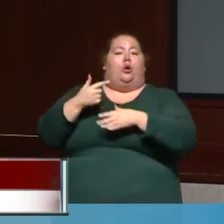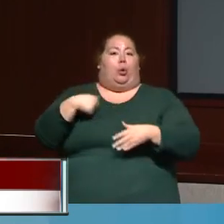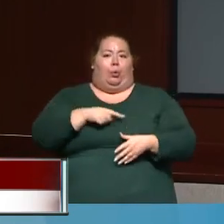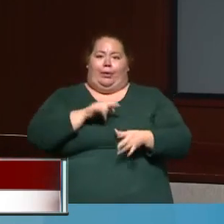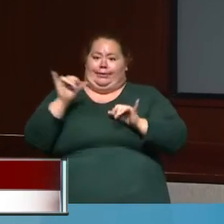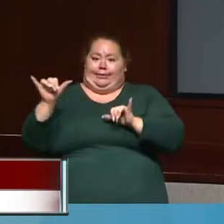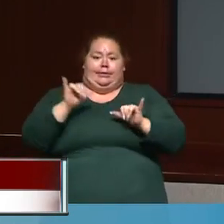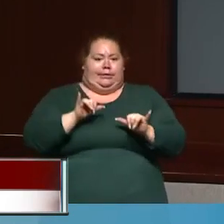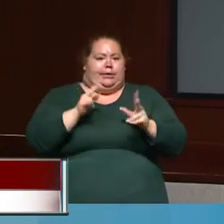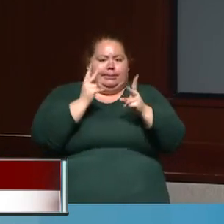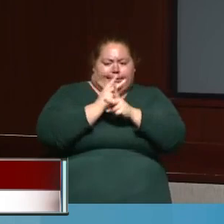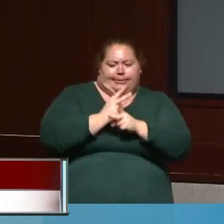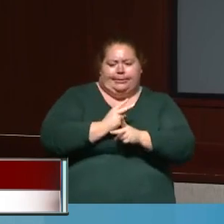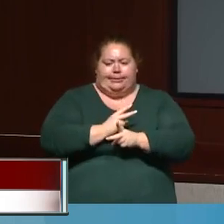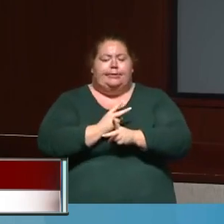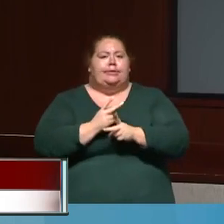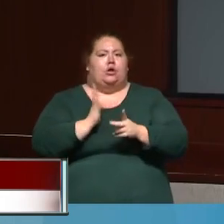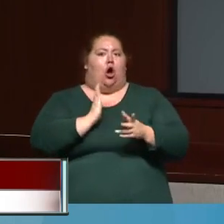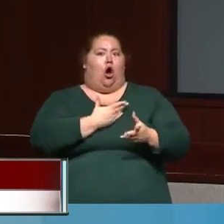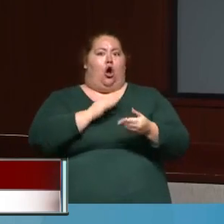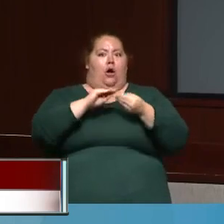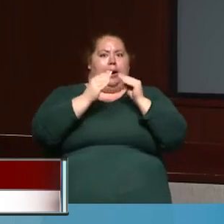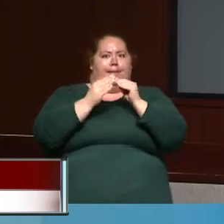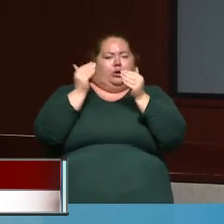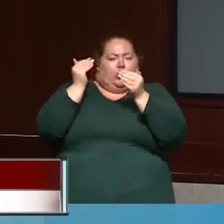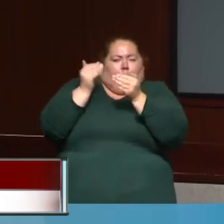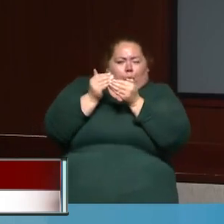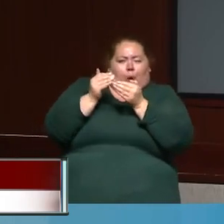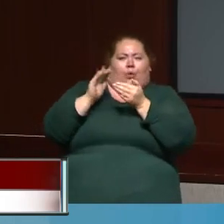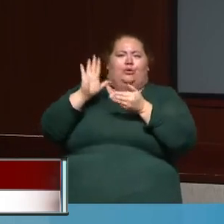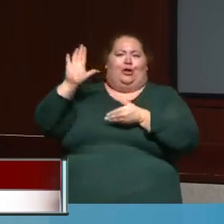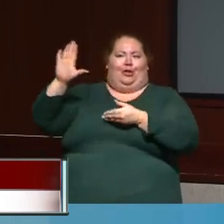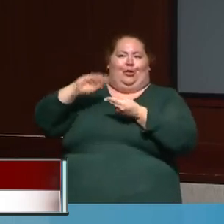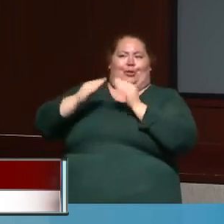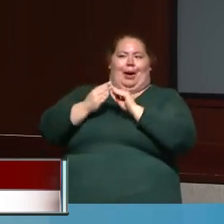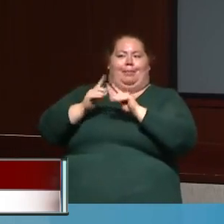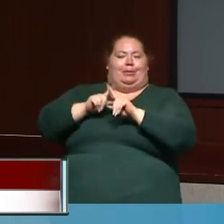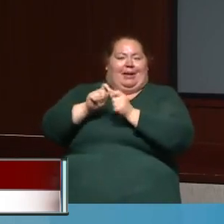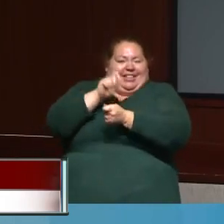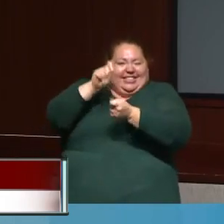to getting to the numbers that the state releases, but we're not exact at this point.